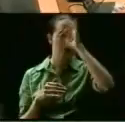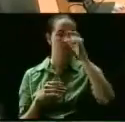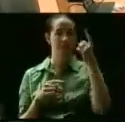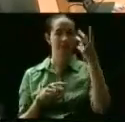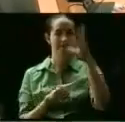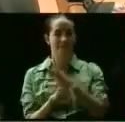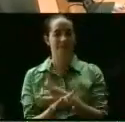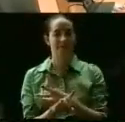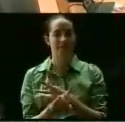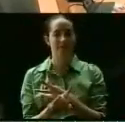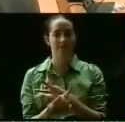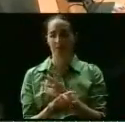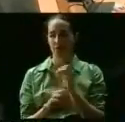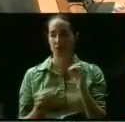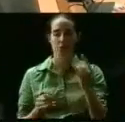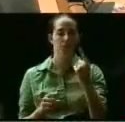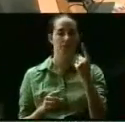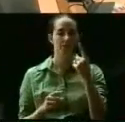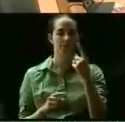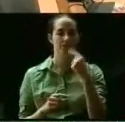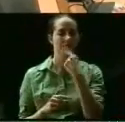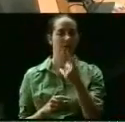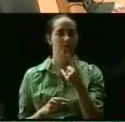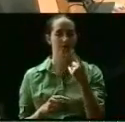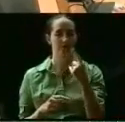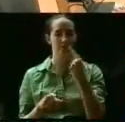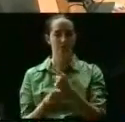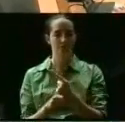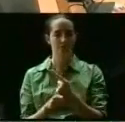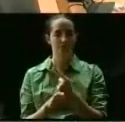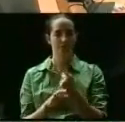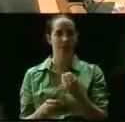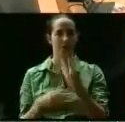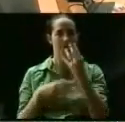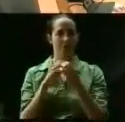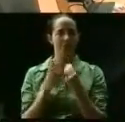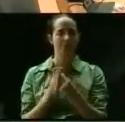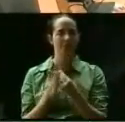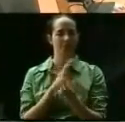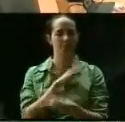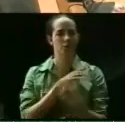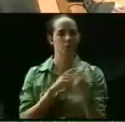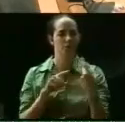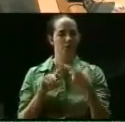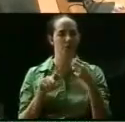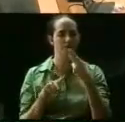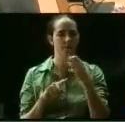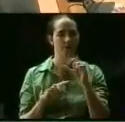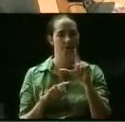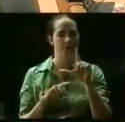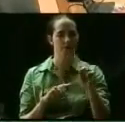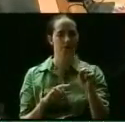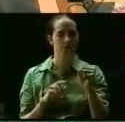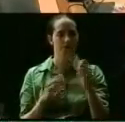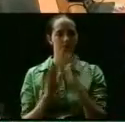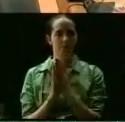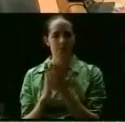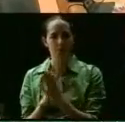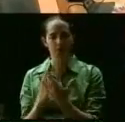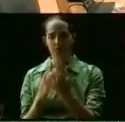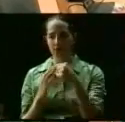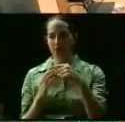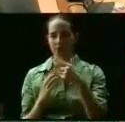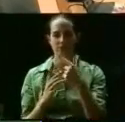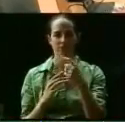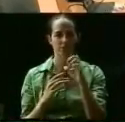months and nobody can give you a straight answer about how much money was stolen out at Halls. I have multiple sets of books for how many tons of green waste